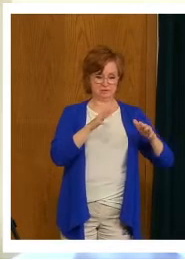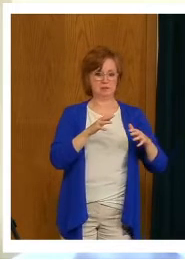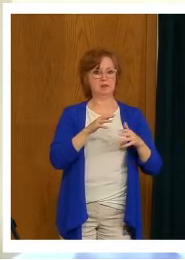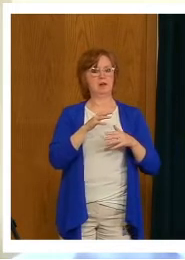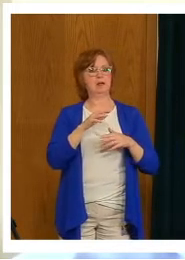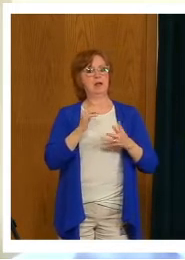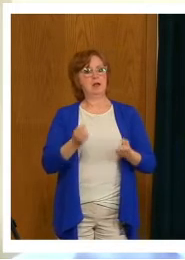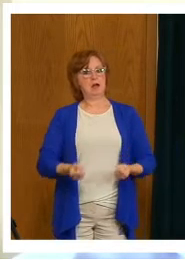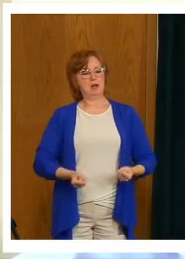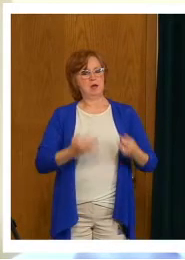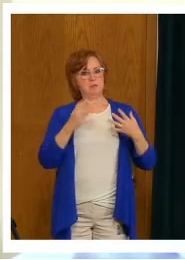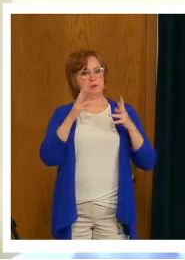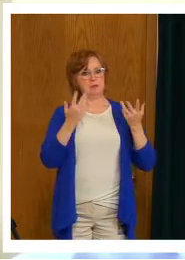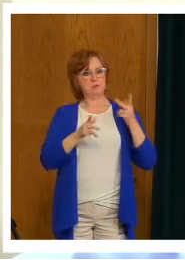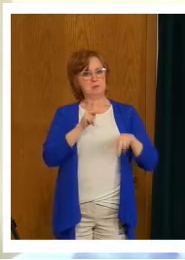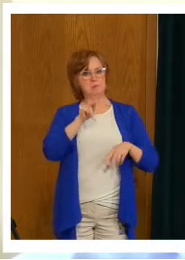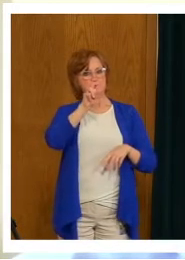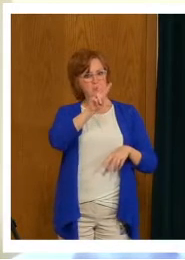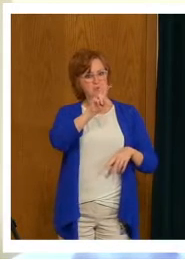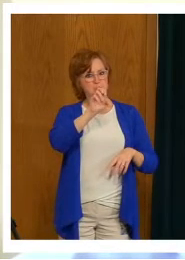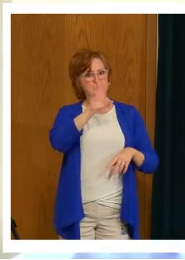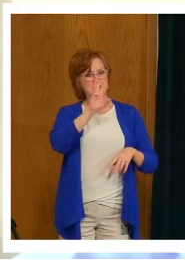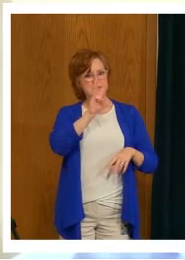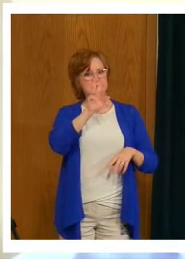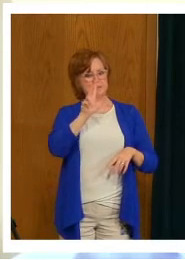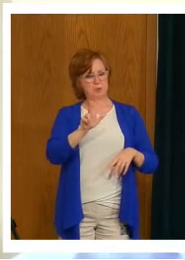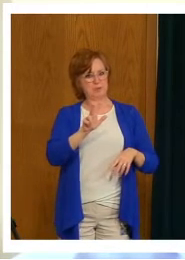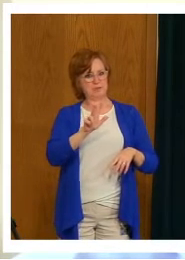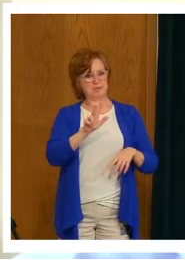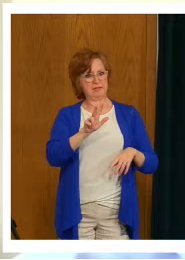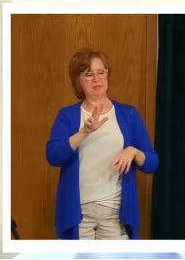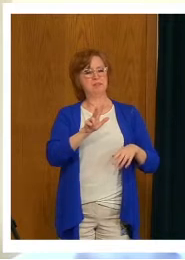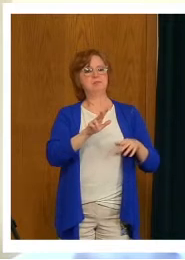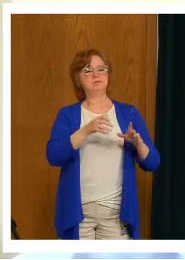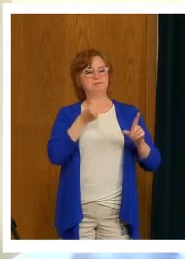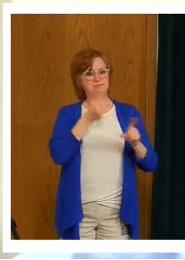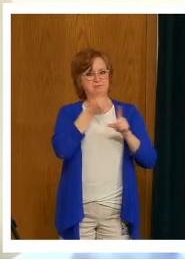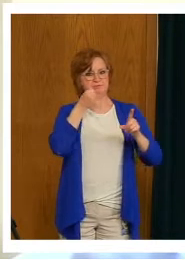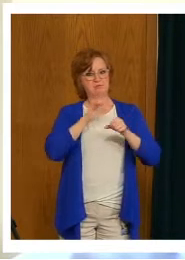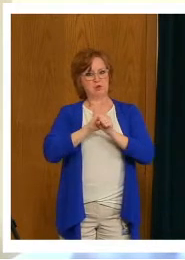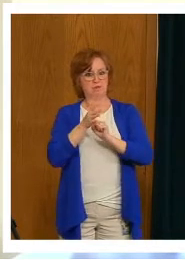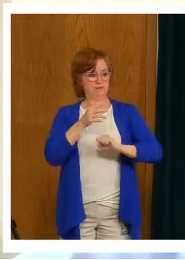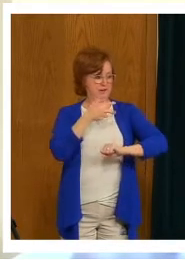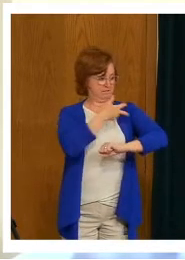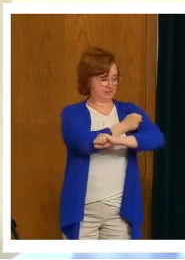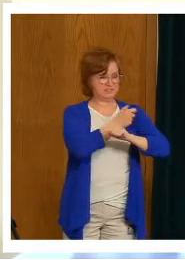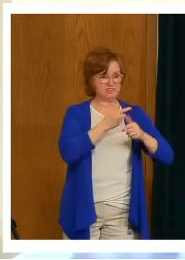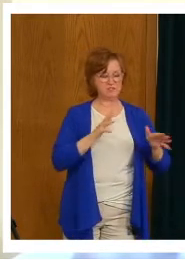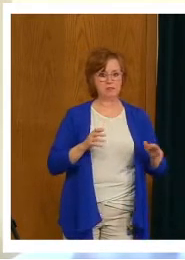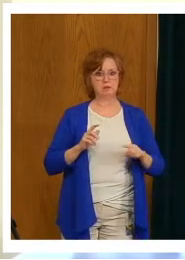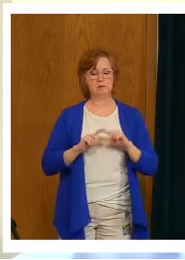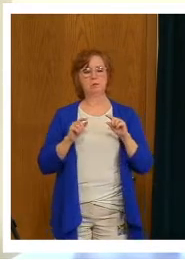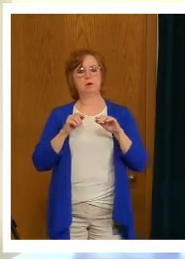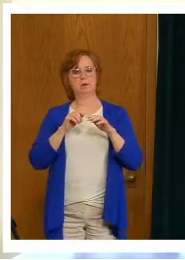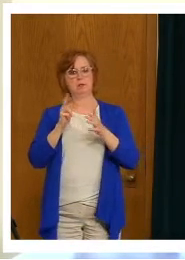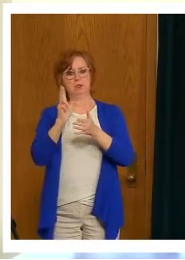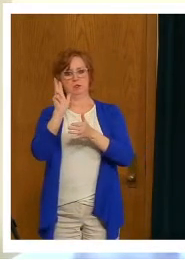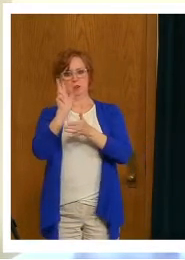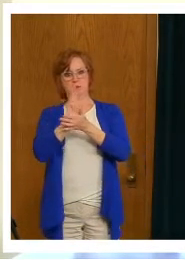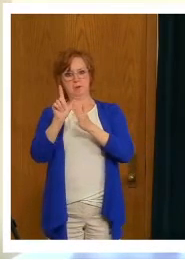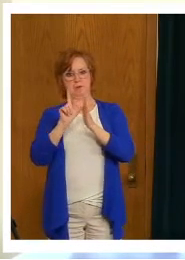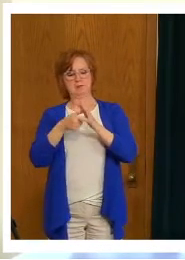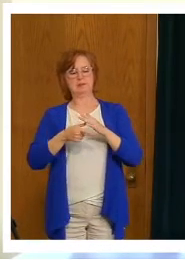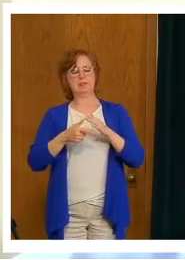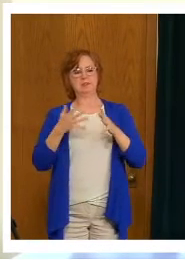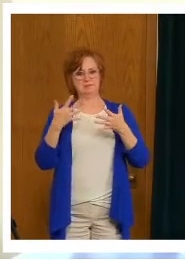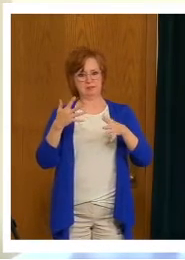who developed a COVID infection more than 21 days after the first dose. And this was out